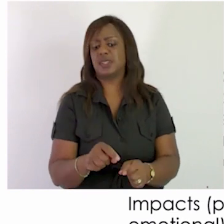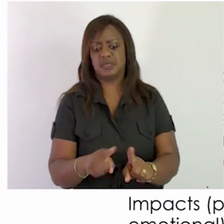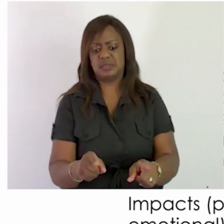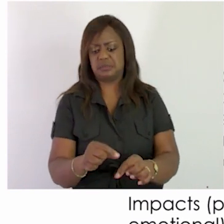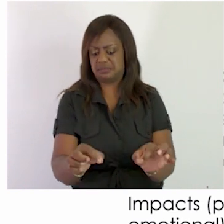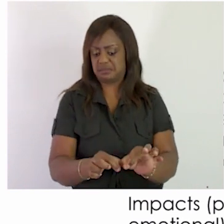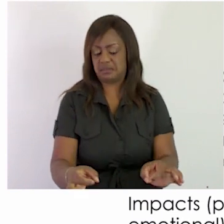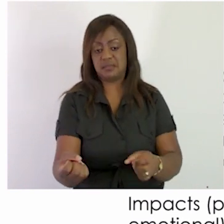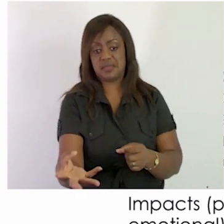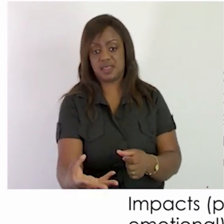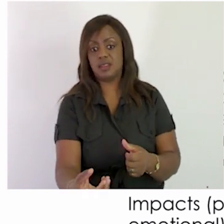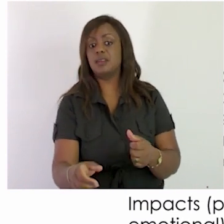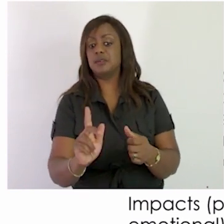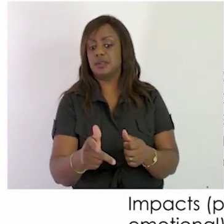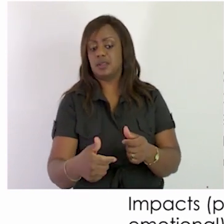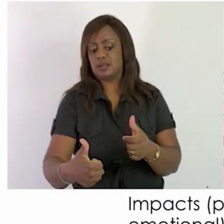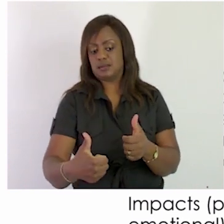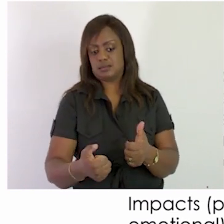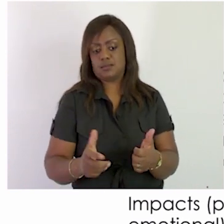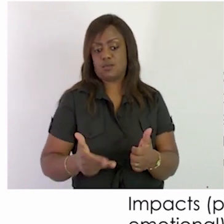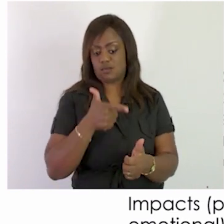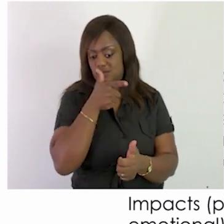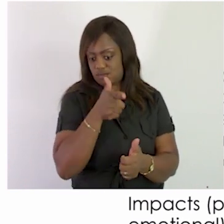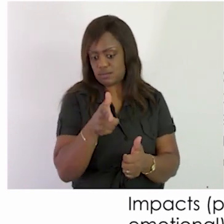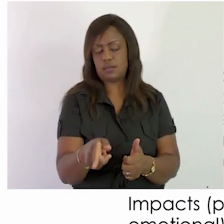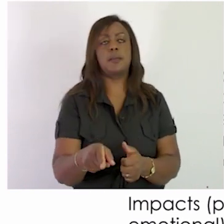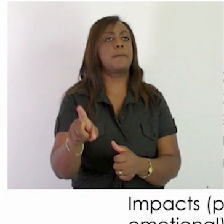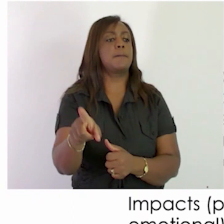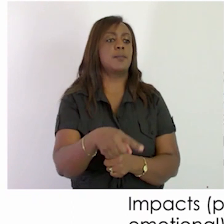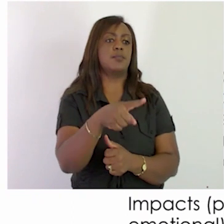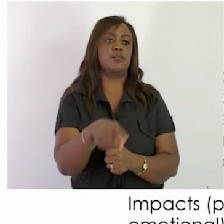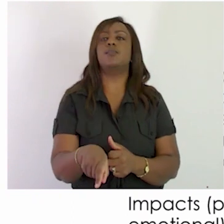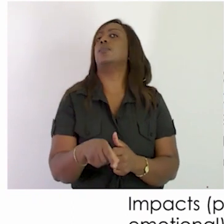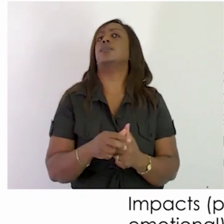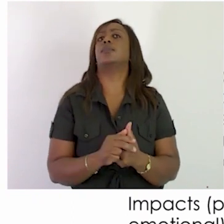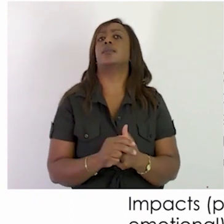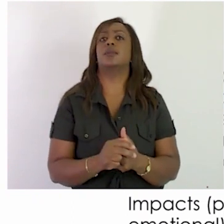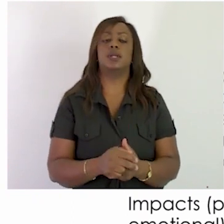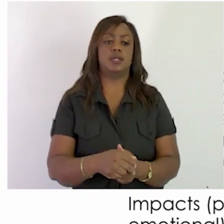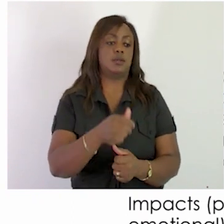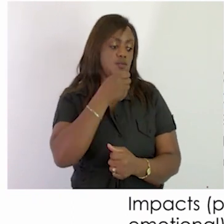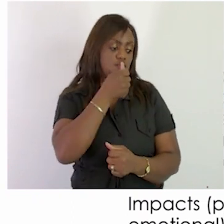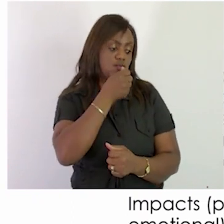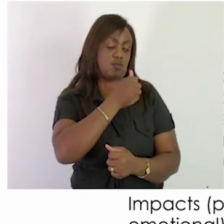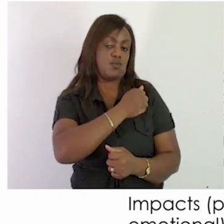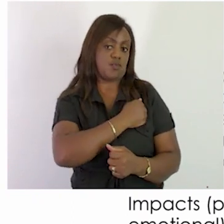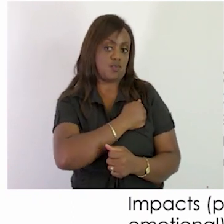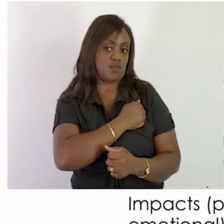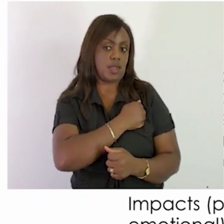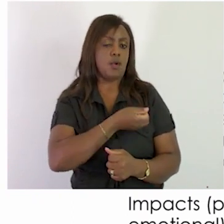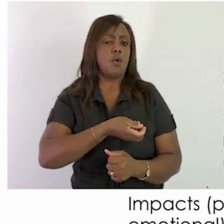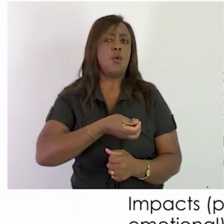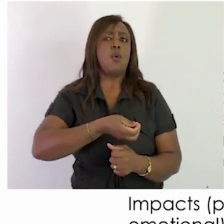them money and they give them gifts, and they have sexual intercourse with them. Sugar mummies